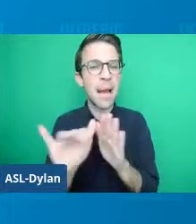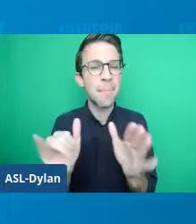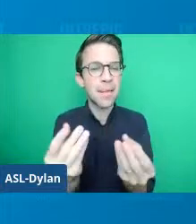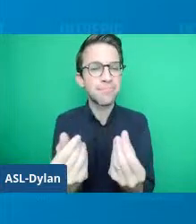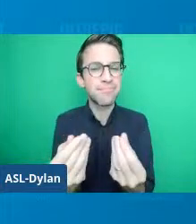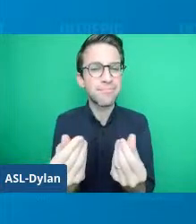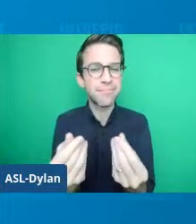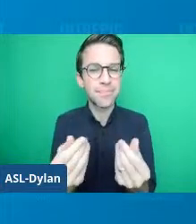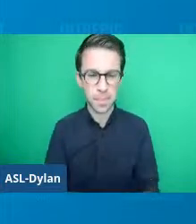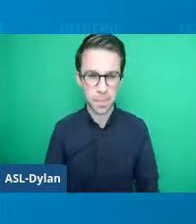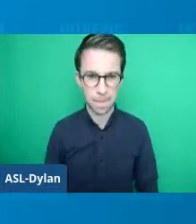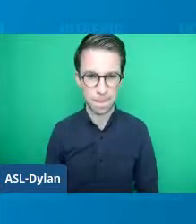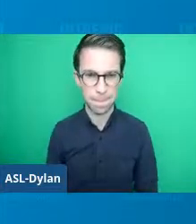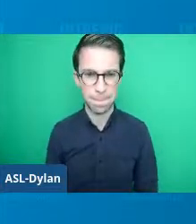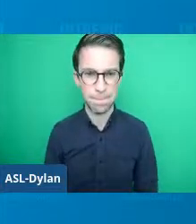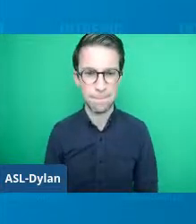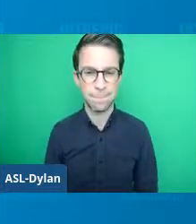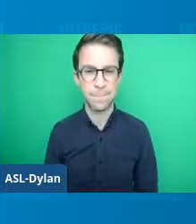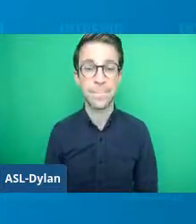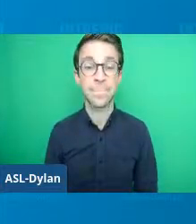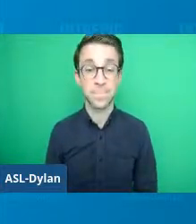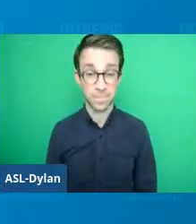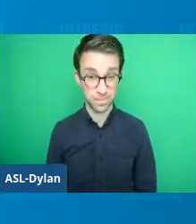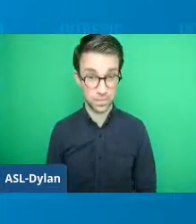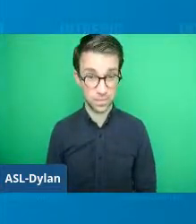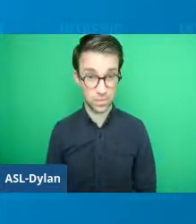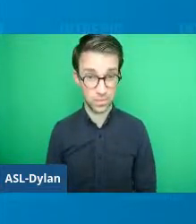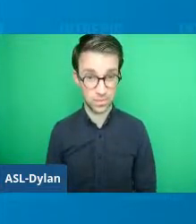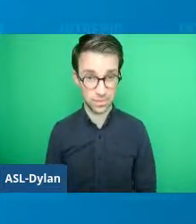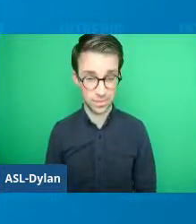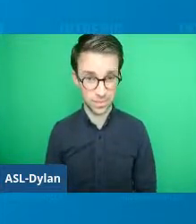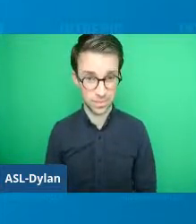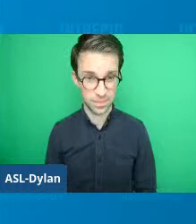up my ice, grab my trusty hammer.